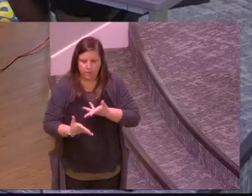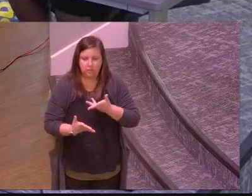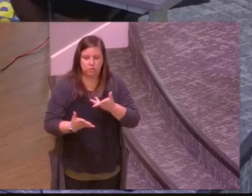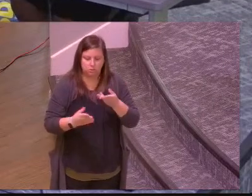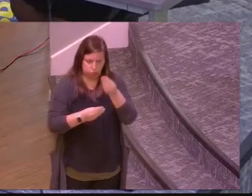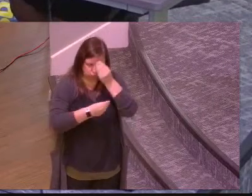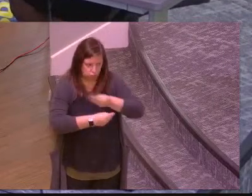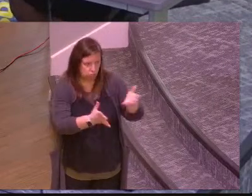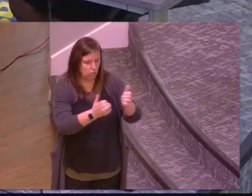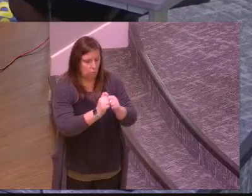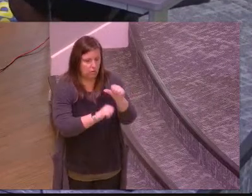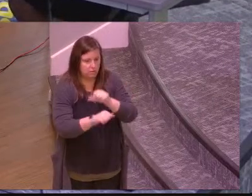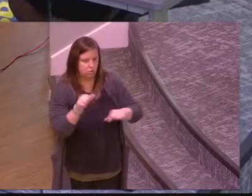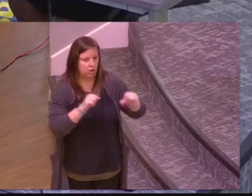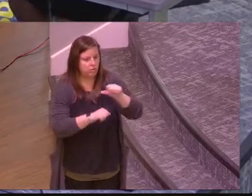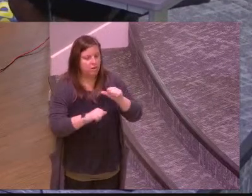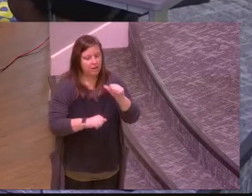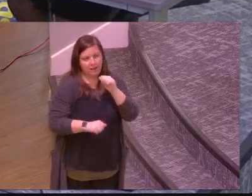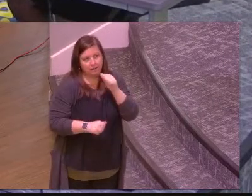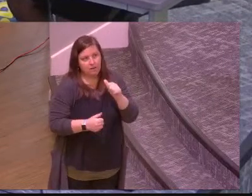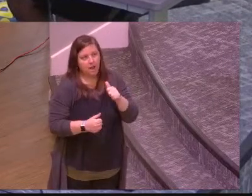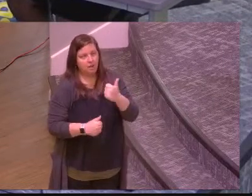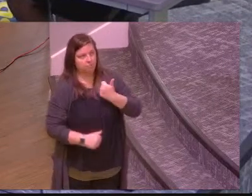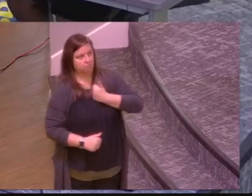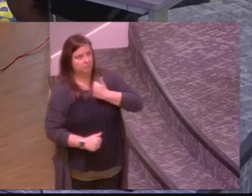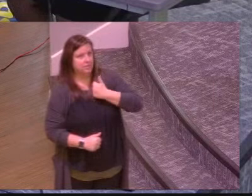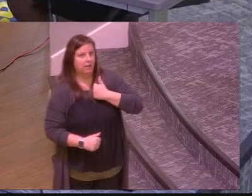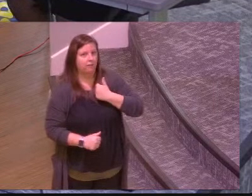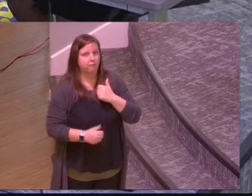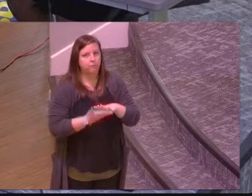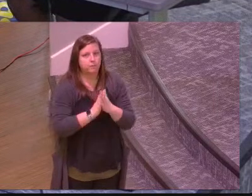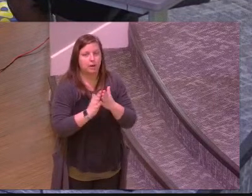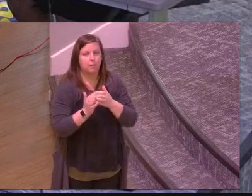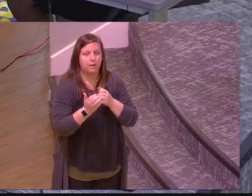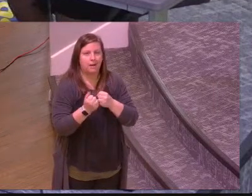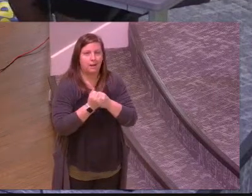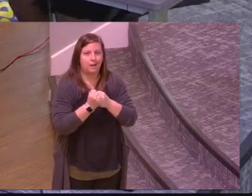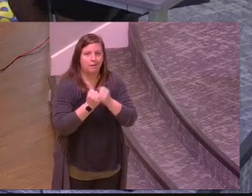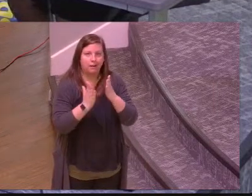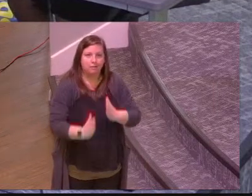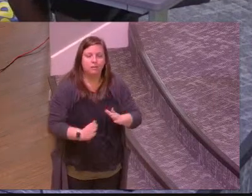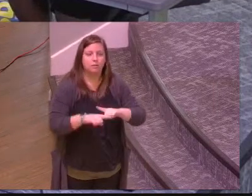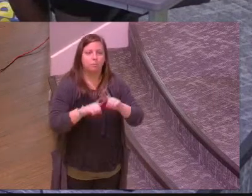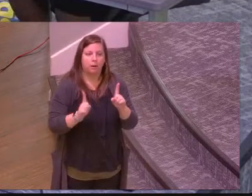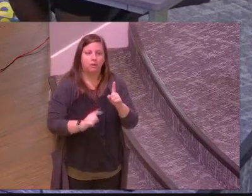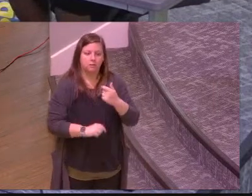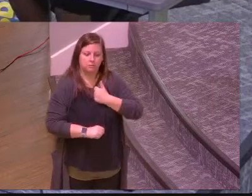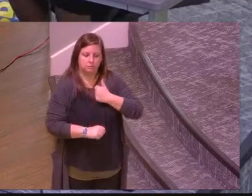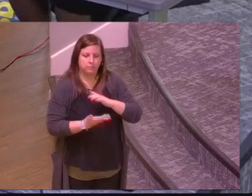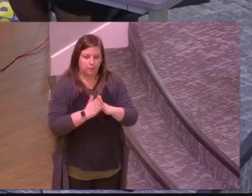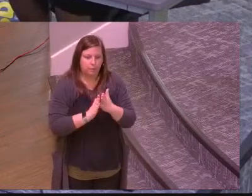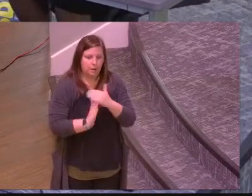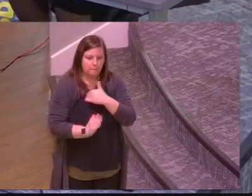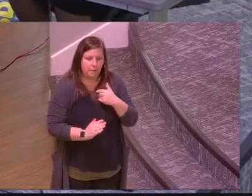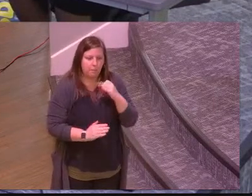team. And I find that challenging, and I sort of, especially coming back from being at sea for a few months,